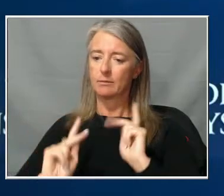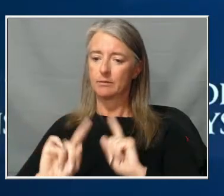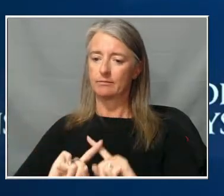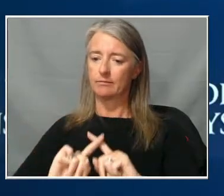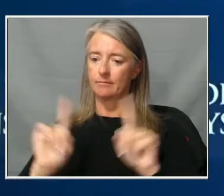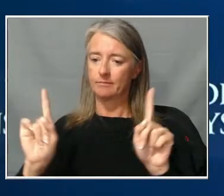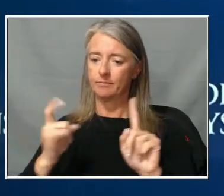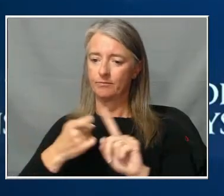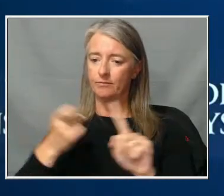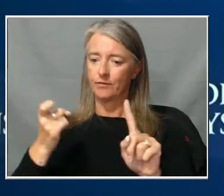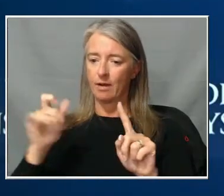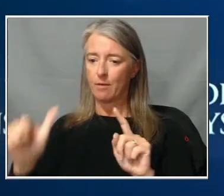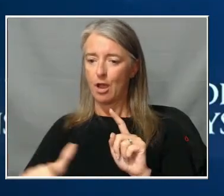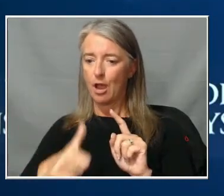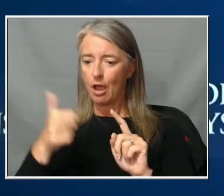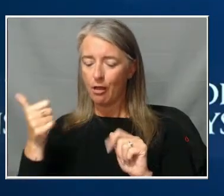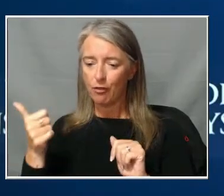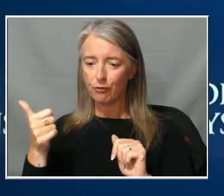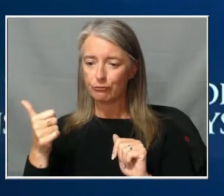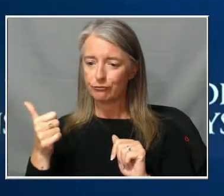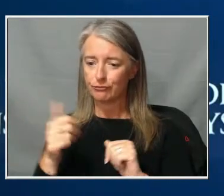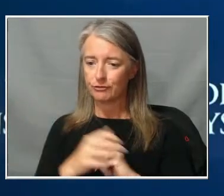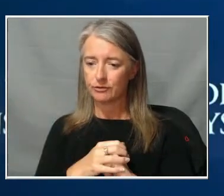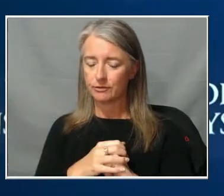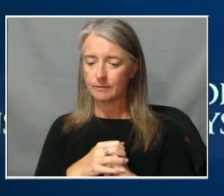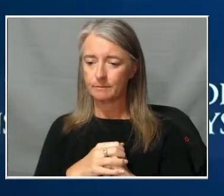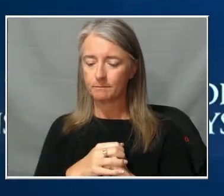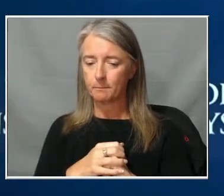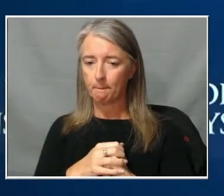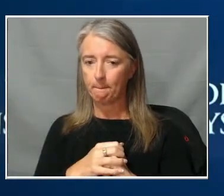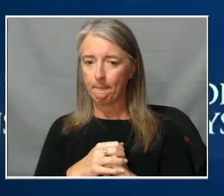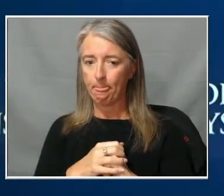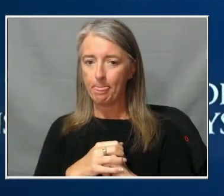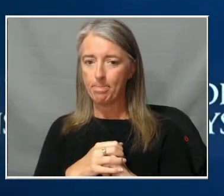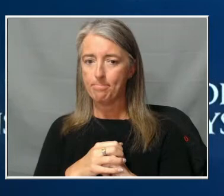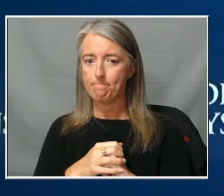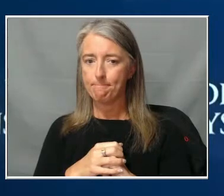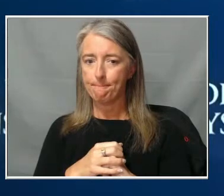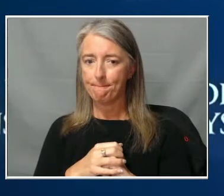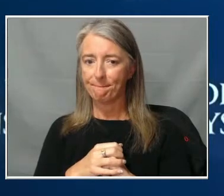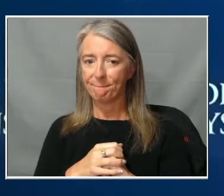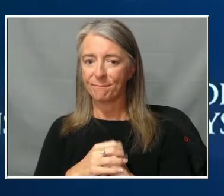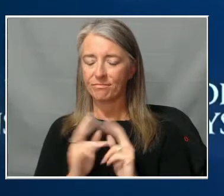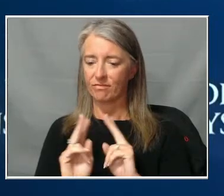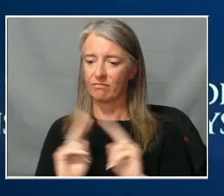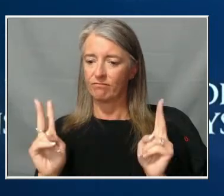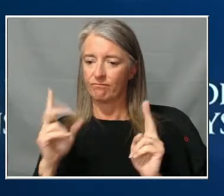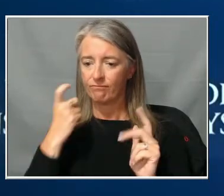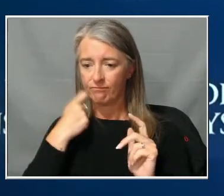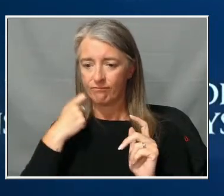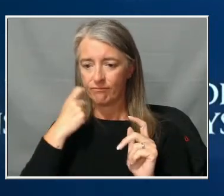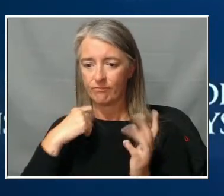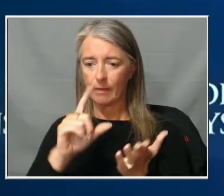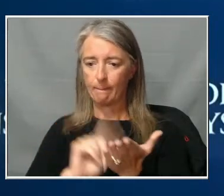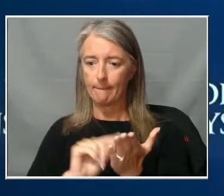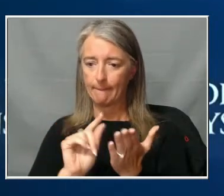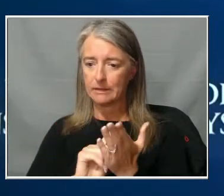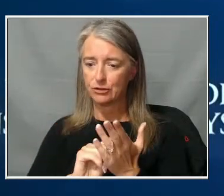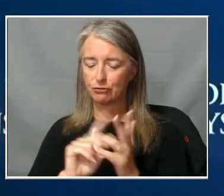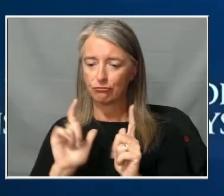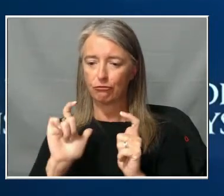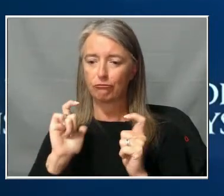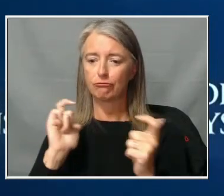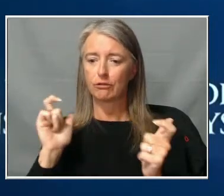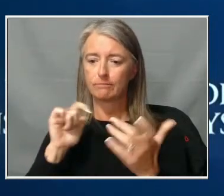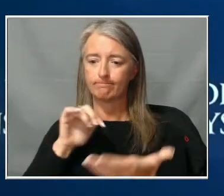from others in other ways as well. And there have been very recently published some very, very large studies that